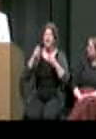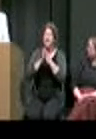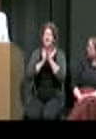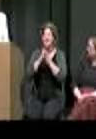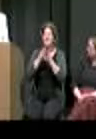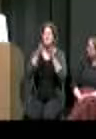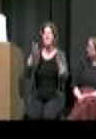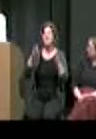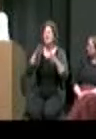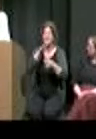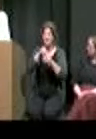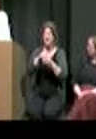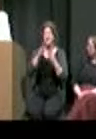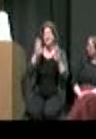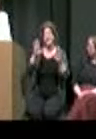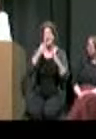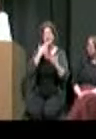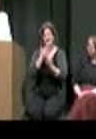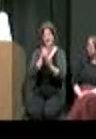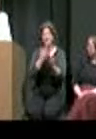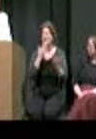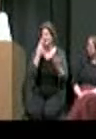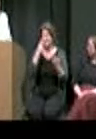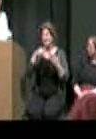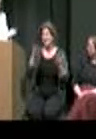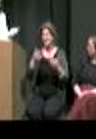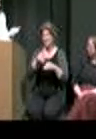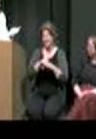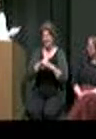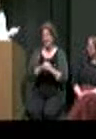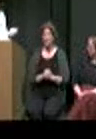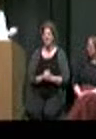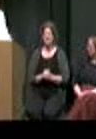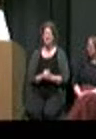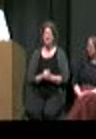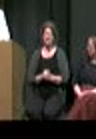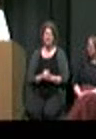from the public, and so it's just great to see a lot of folks here tonight.